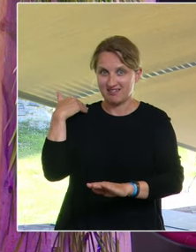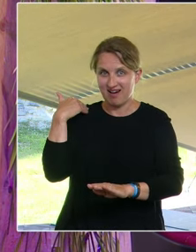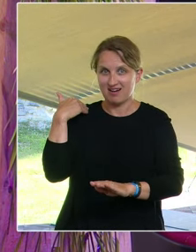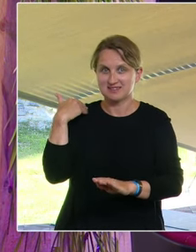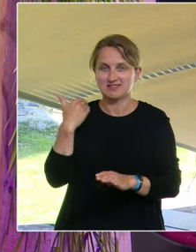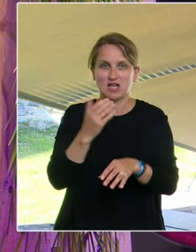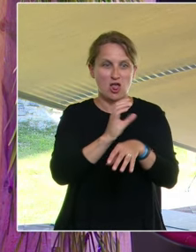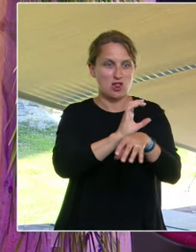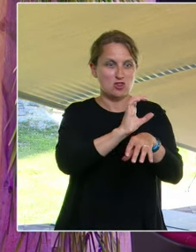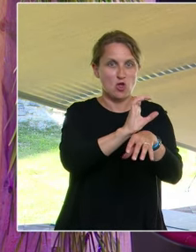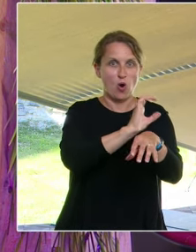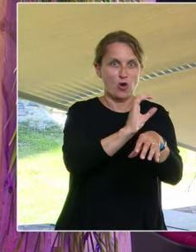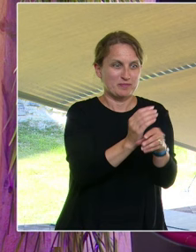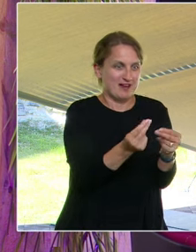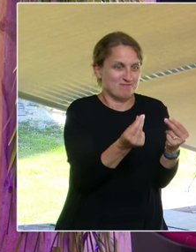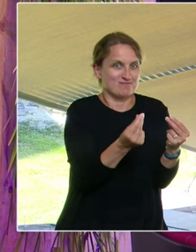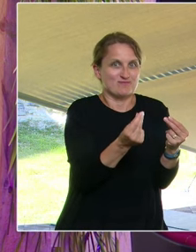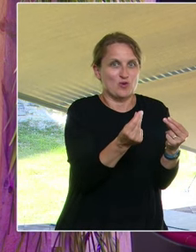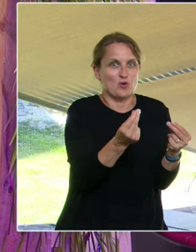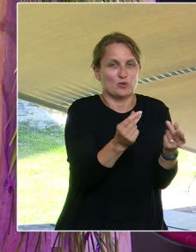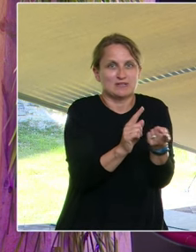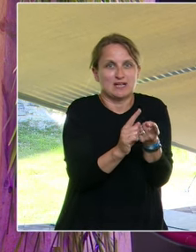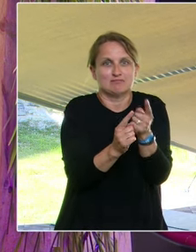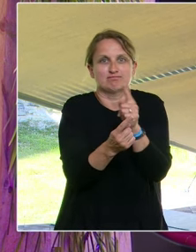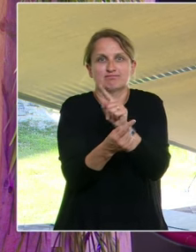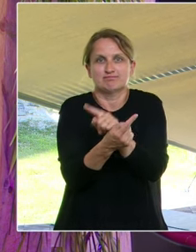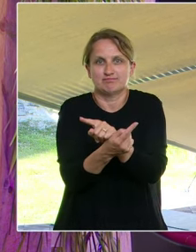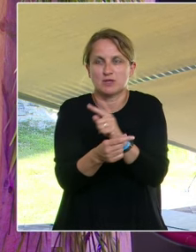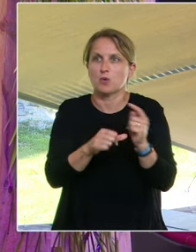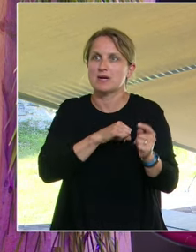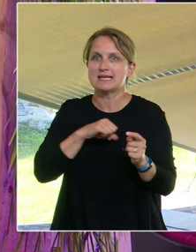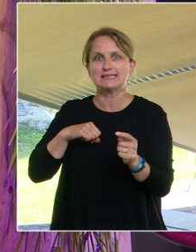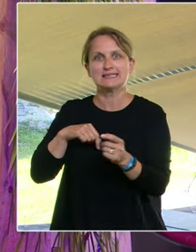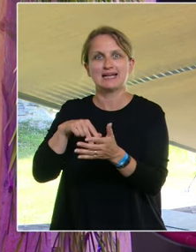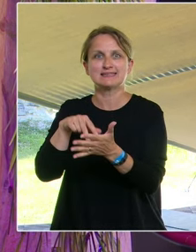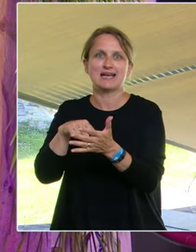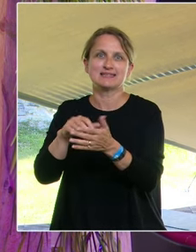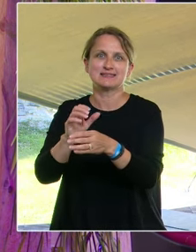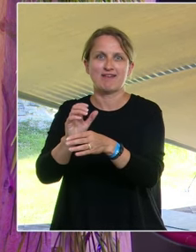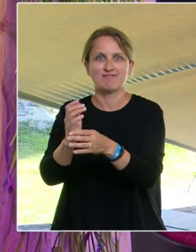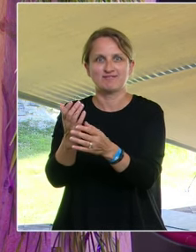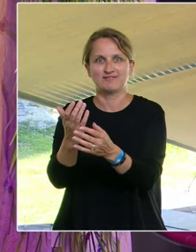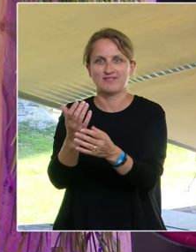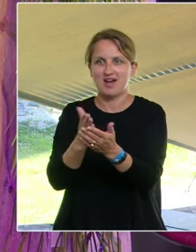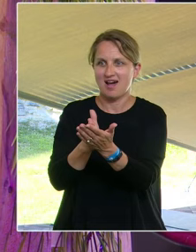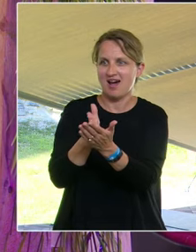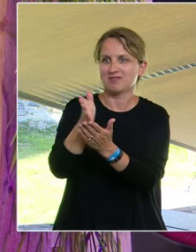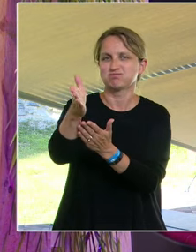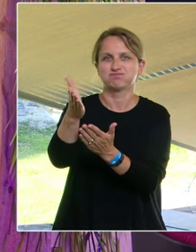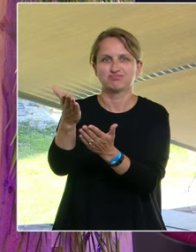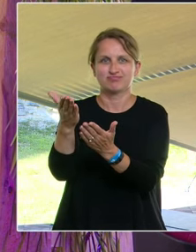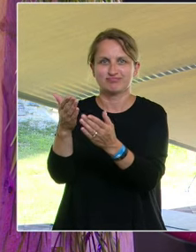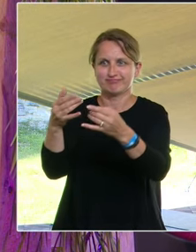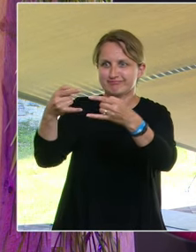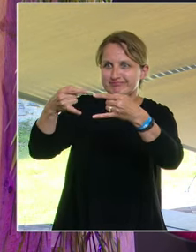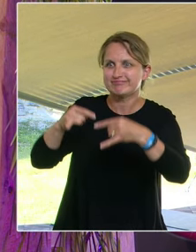the manufacturing part and started to be independent. So the digital